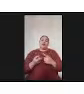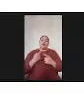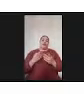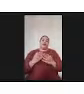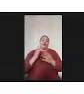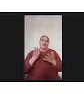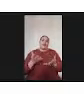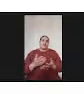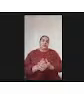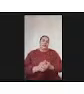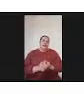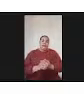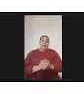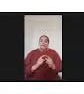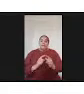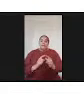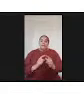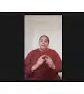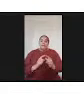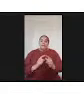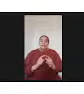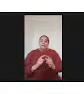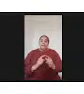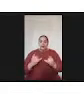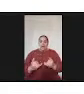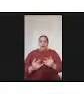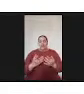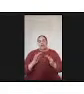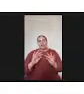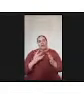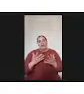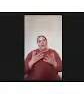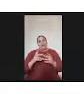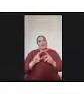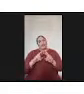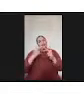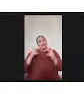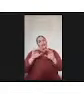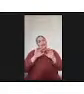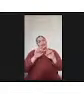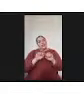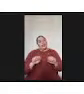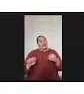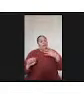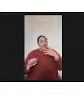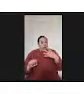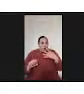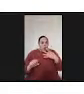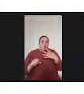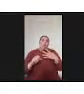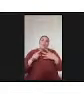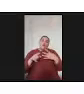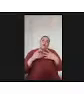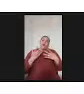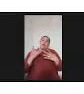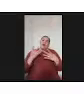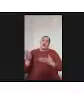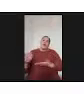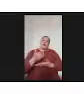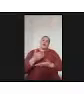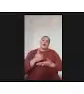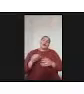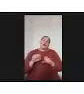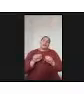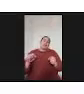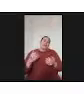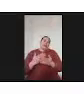meetings. But at this stage, this is how, yes, the different stages. Stage 4 is now where you do your procurement stages